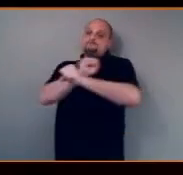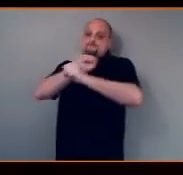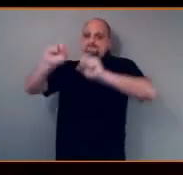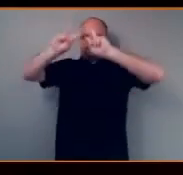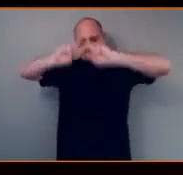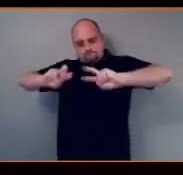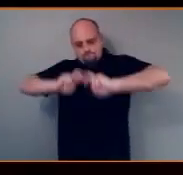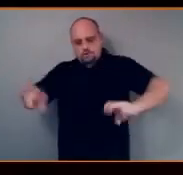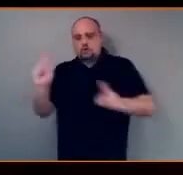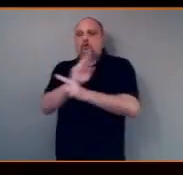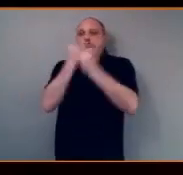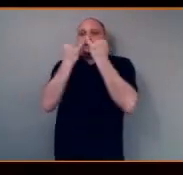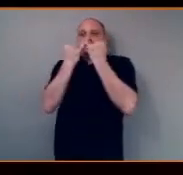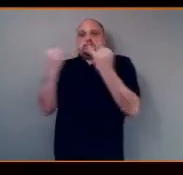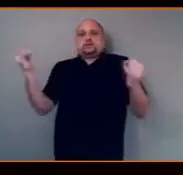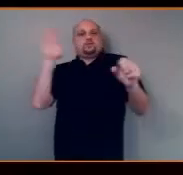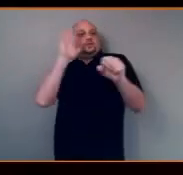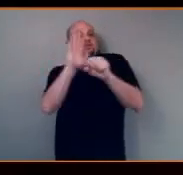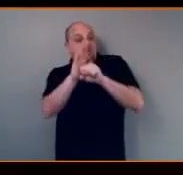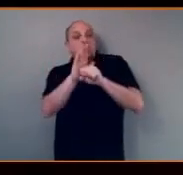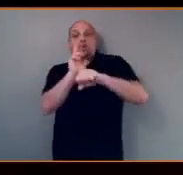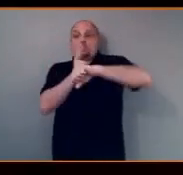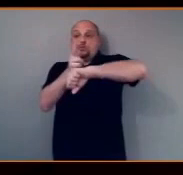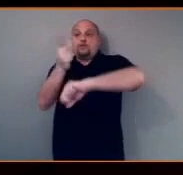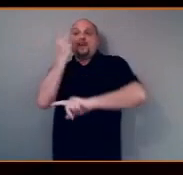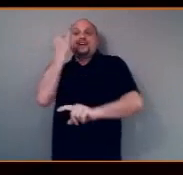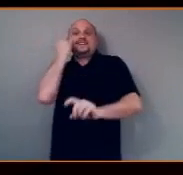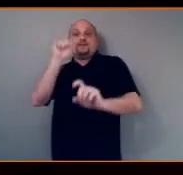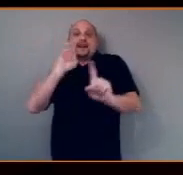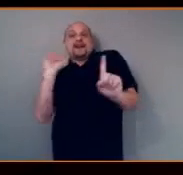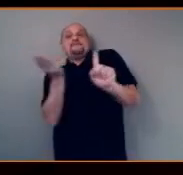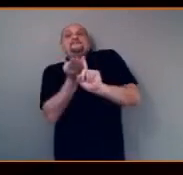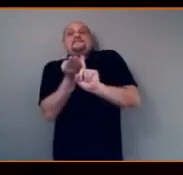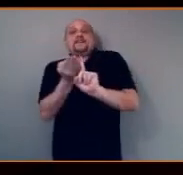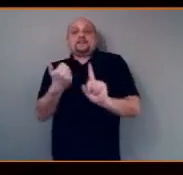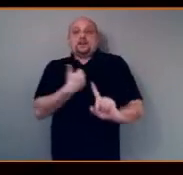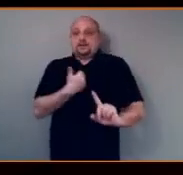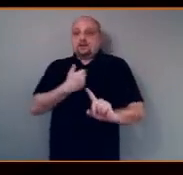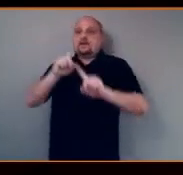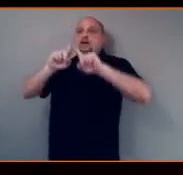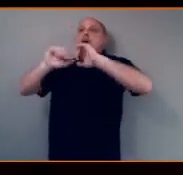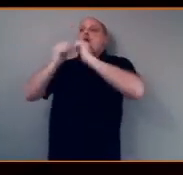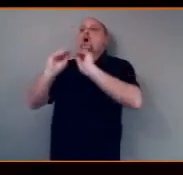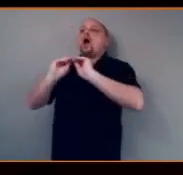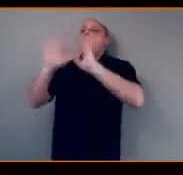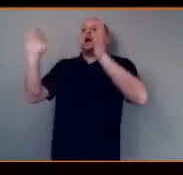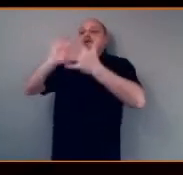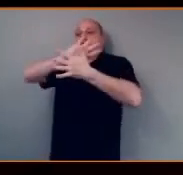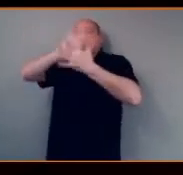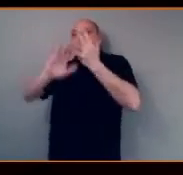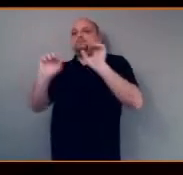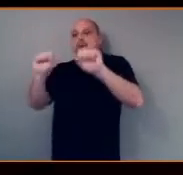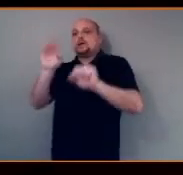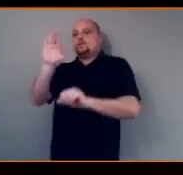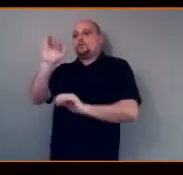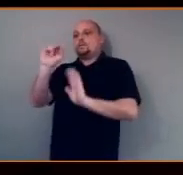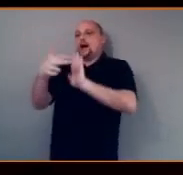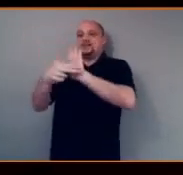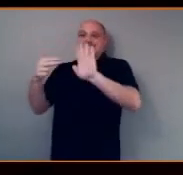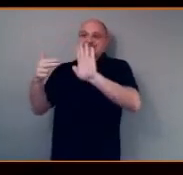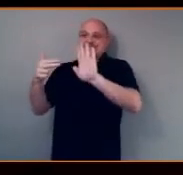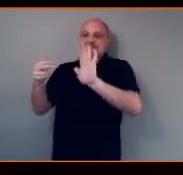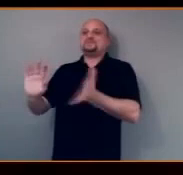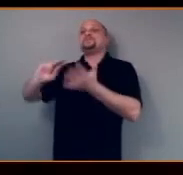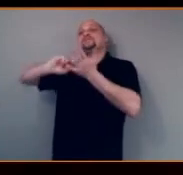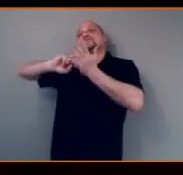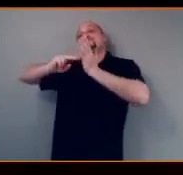instruments on board and see if we can convince ourselves, depending on how obvious those potential biosignatures are. So